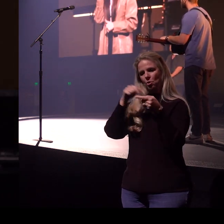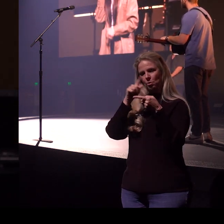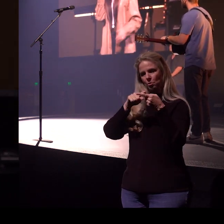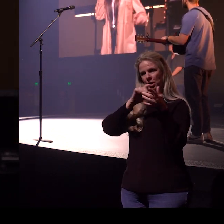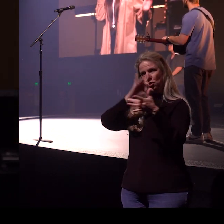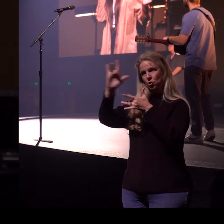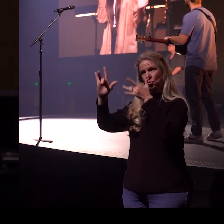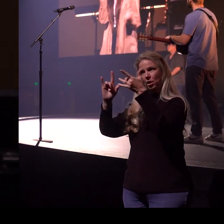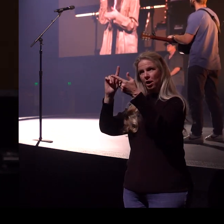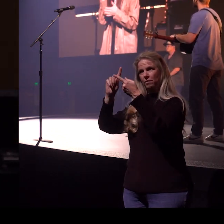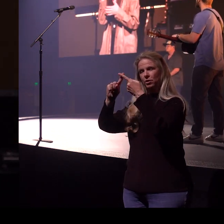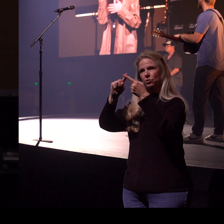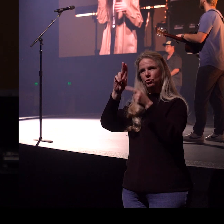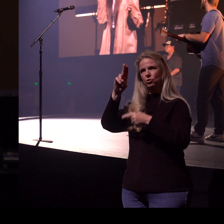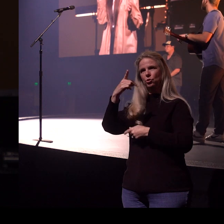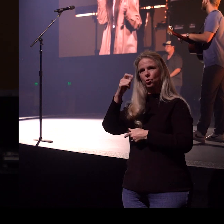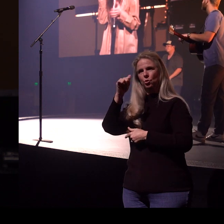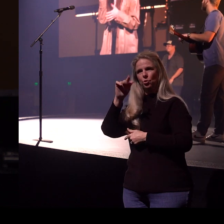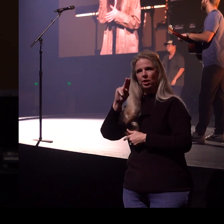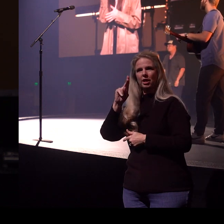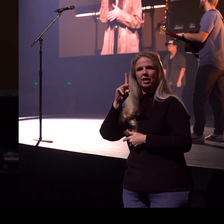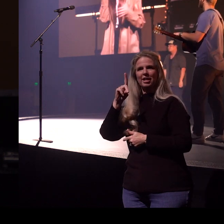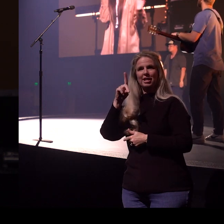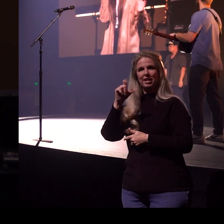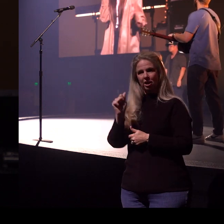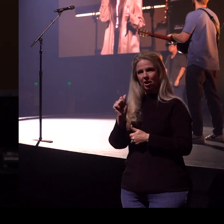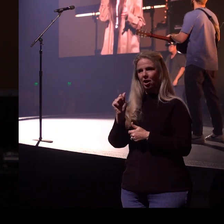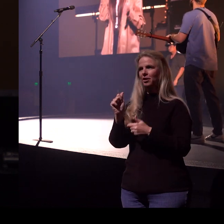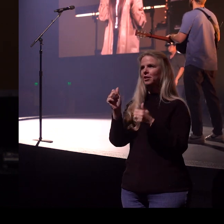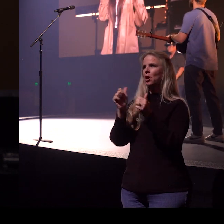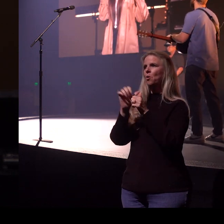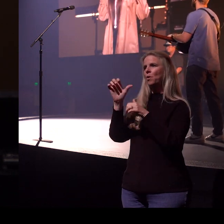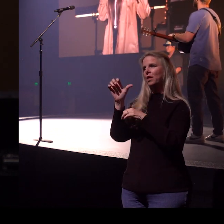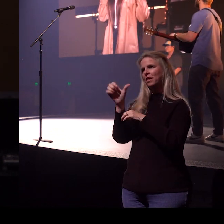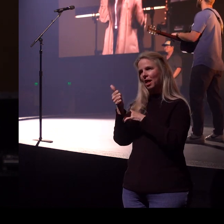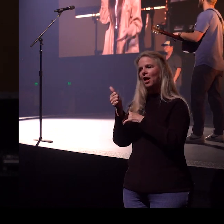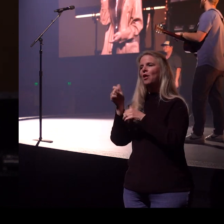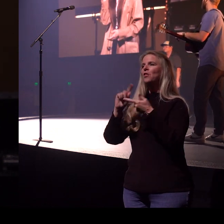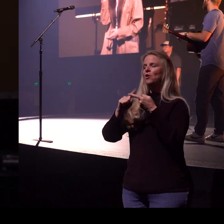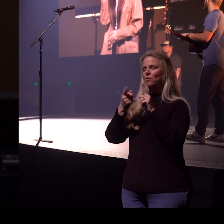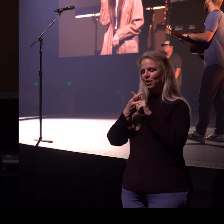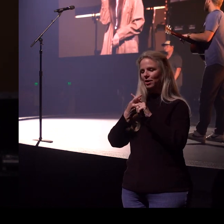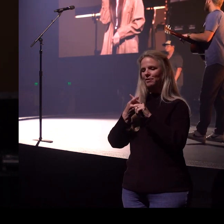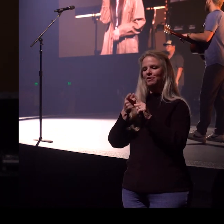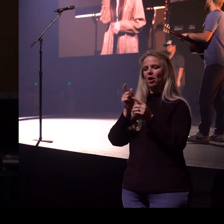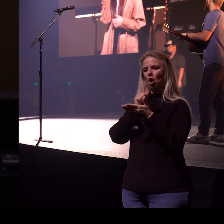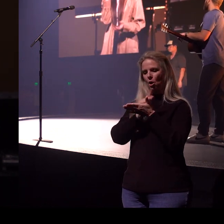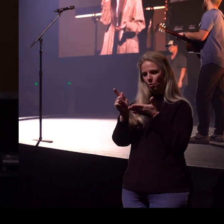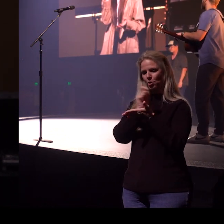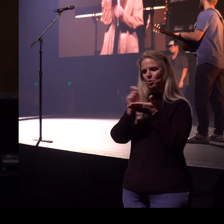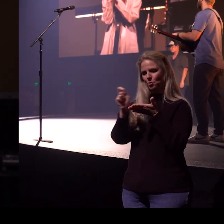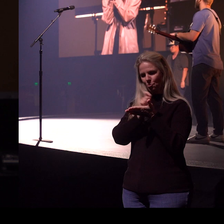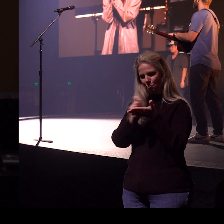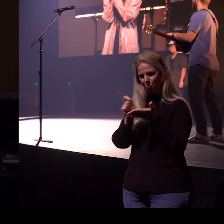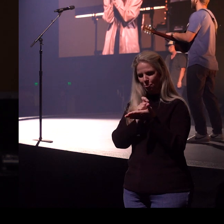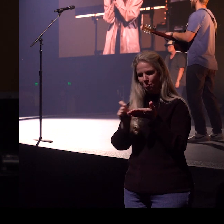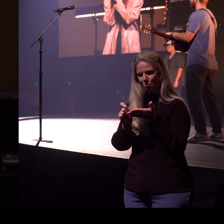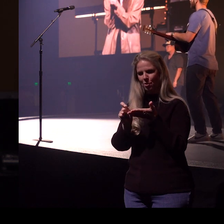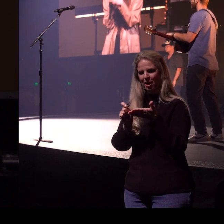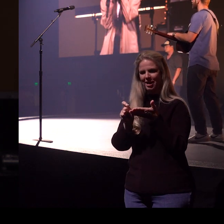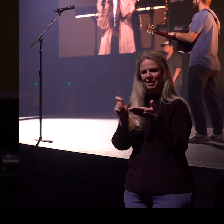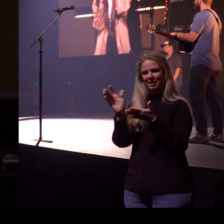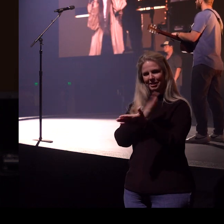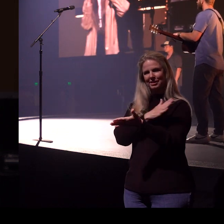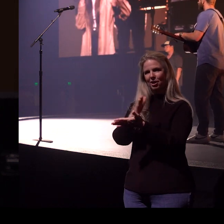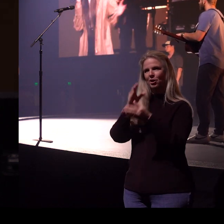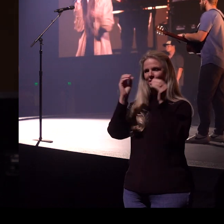May. We had a worship camp. It was a week long. And all week long, we were writing songs. We were teaching music. And then at the very